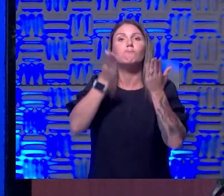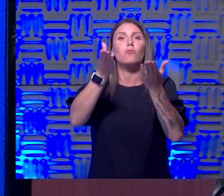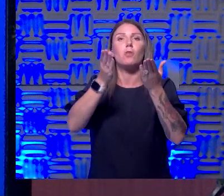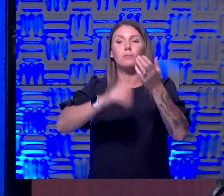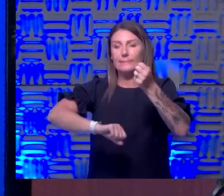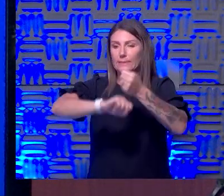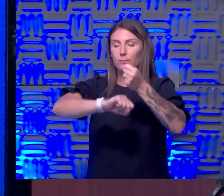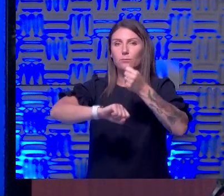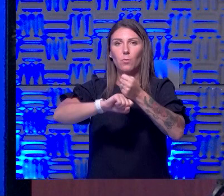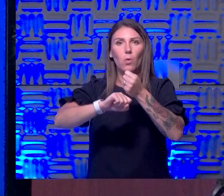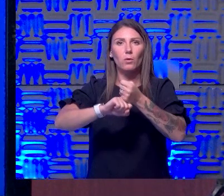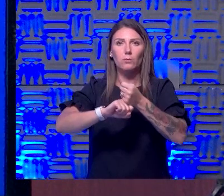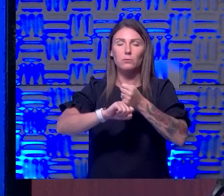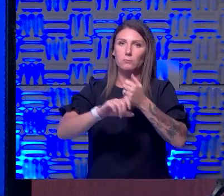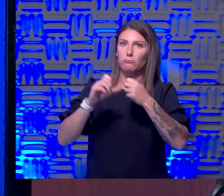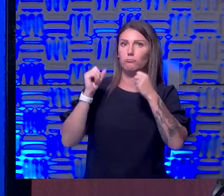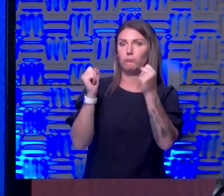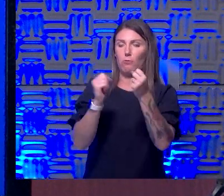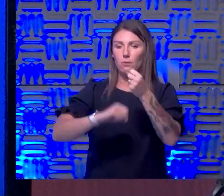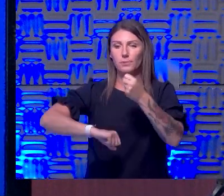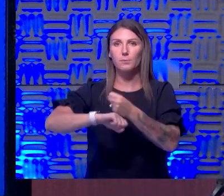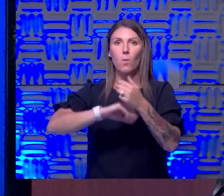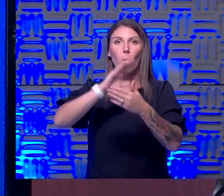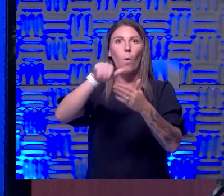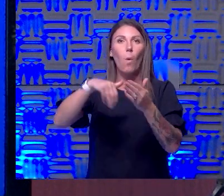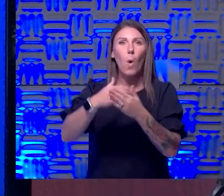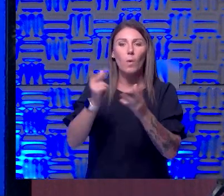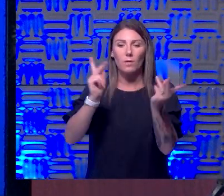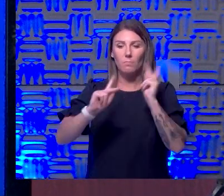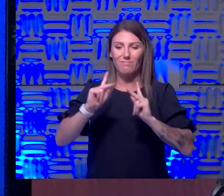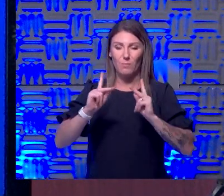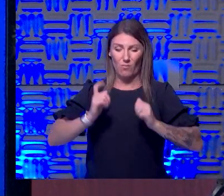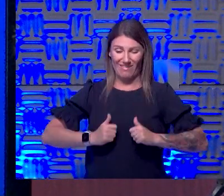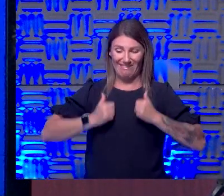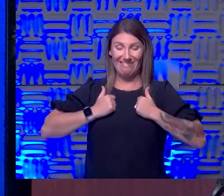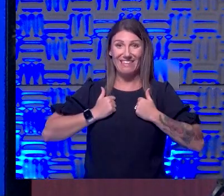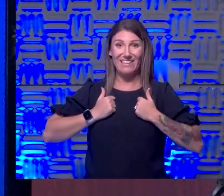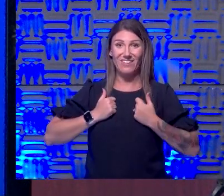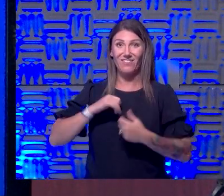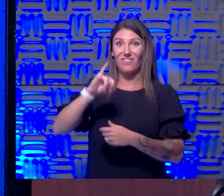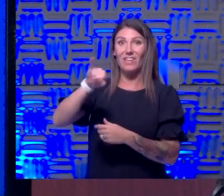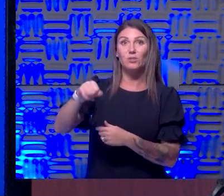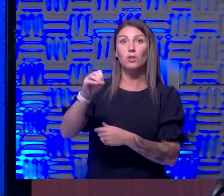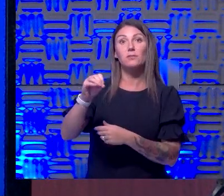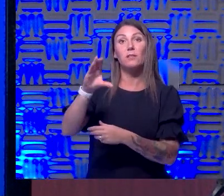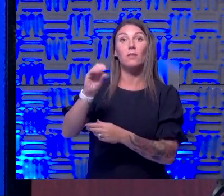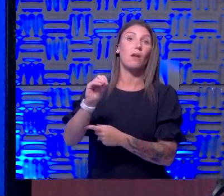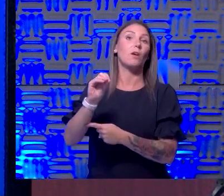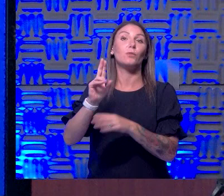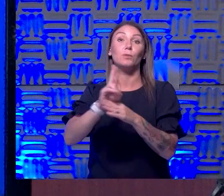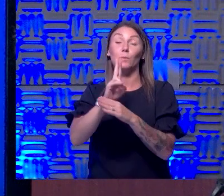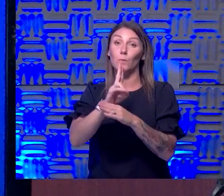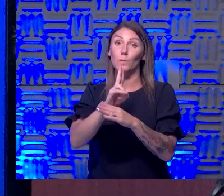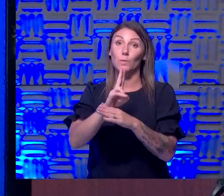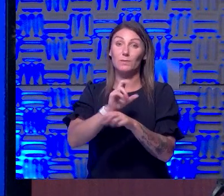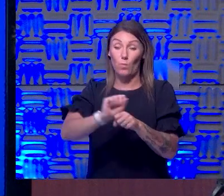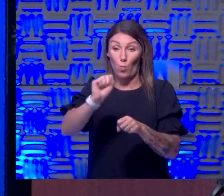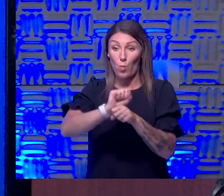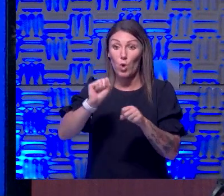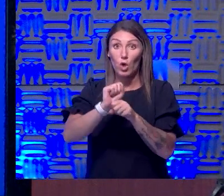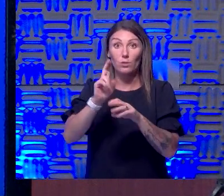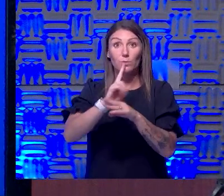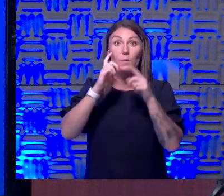and strongly urging all of our residents and people who work in Johnson County to be wearing masks. We've not